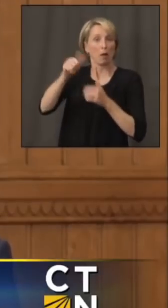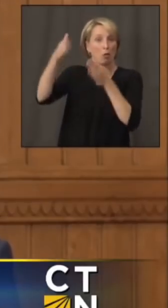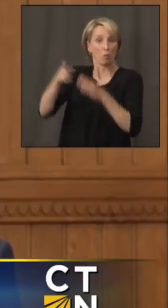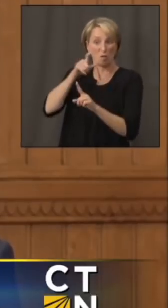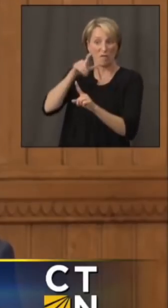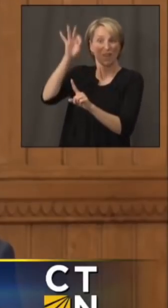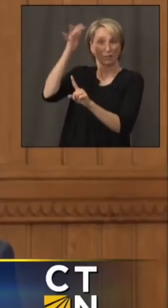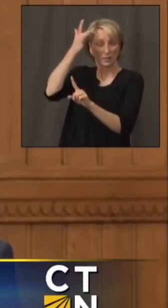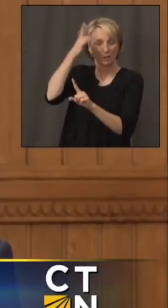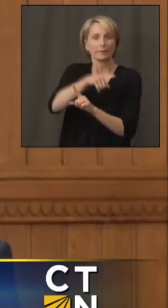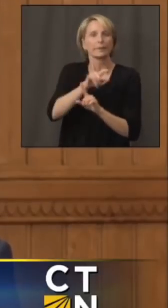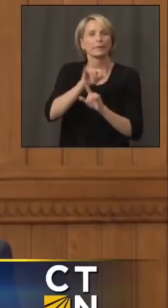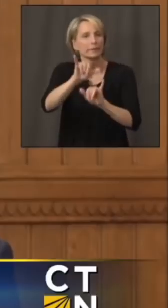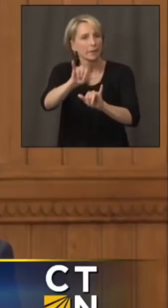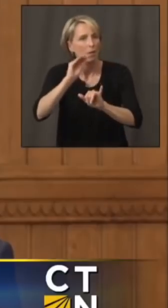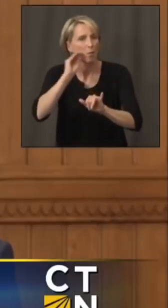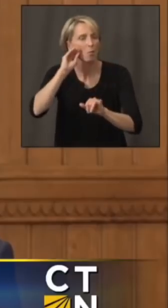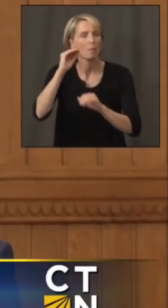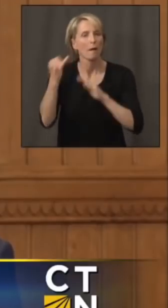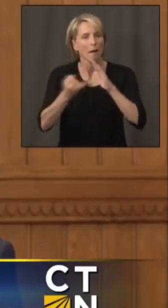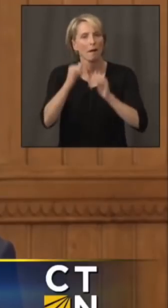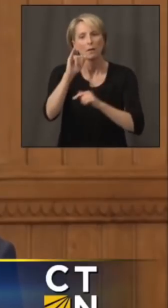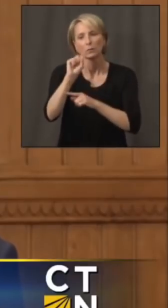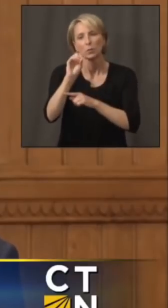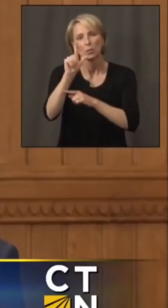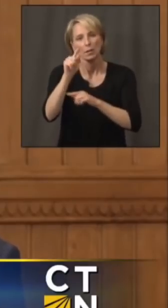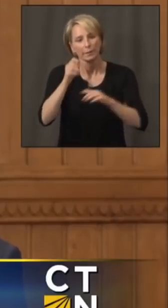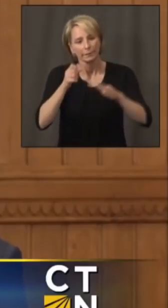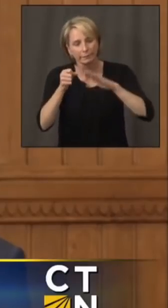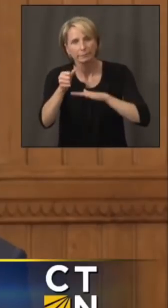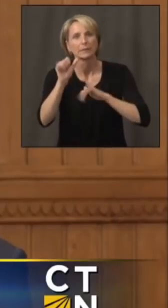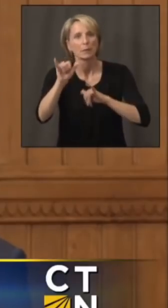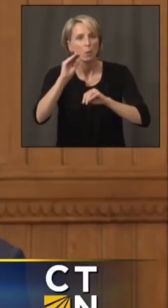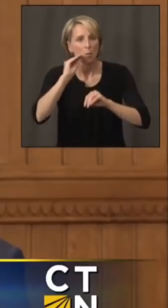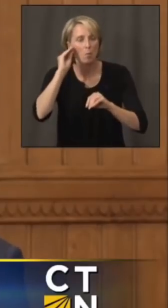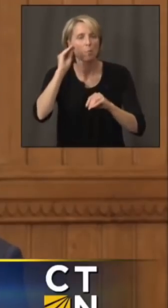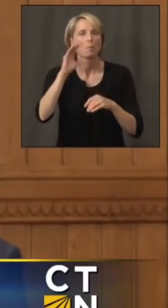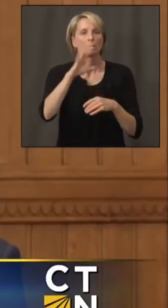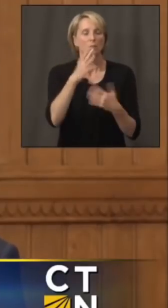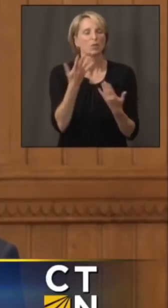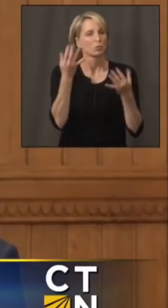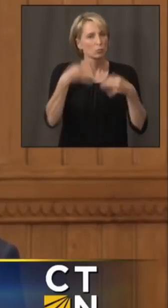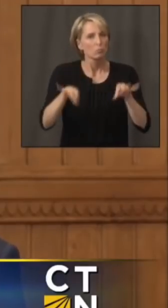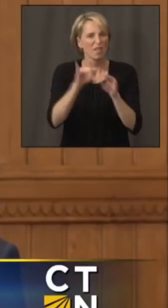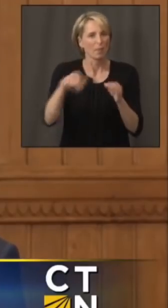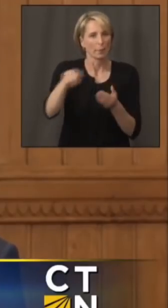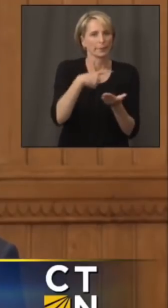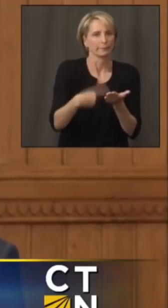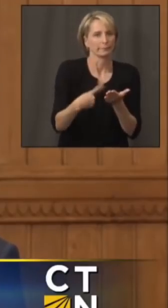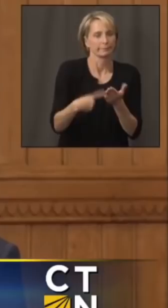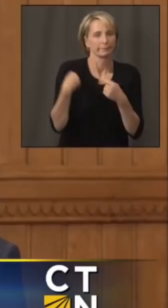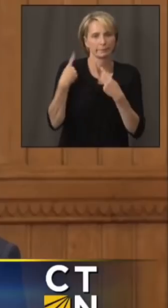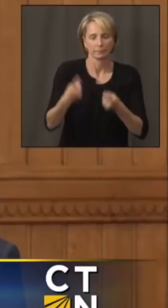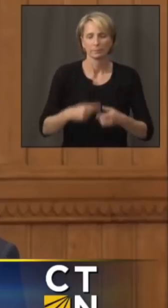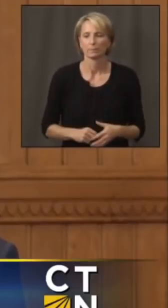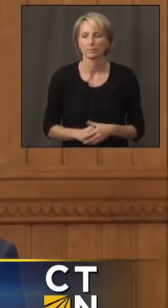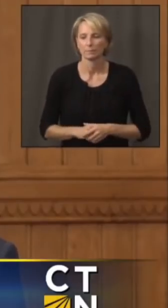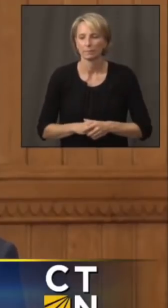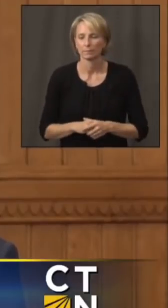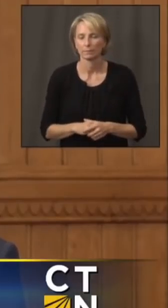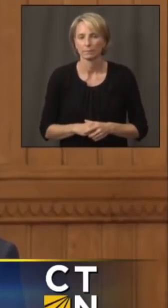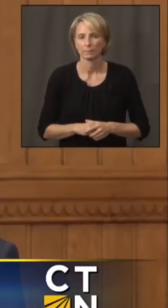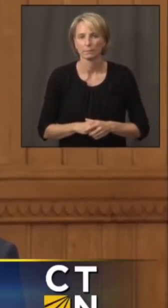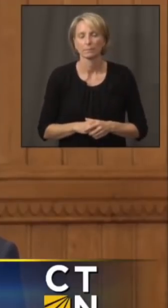think, specific to the community in terms of what they think they need and what supports we can provide to help them contain it.